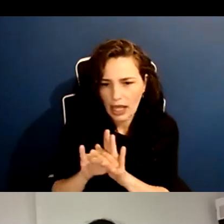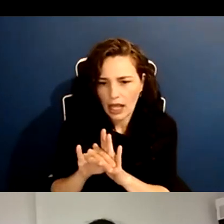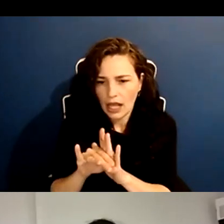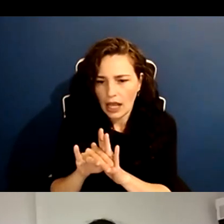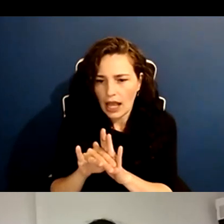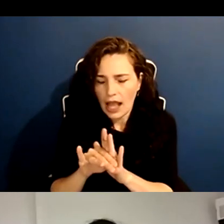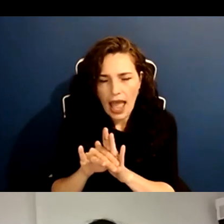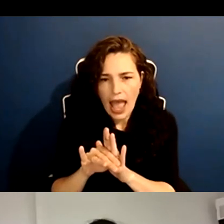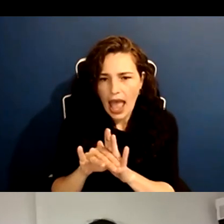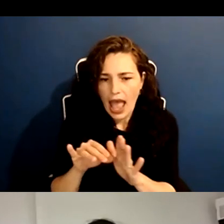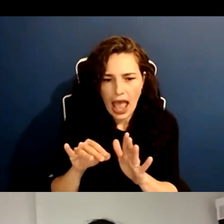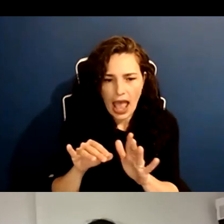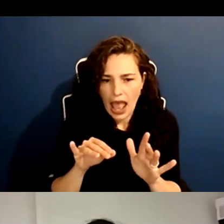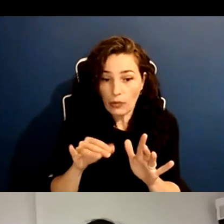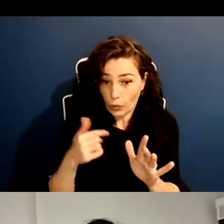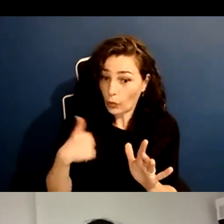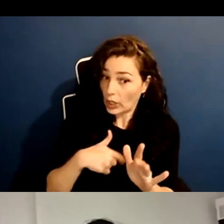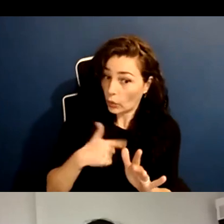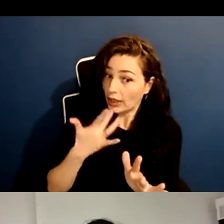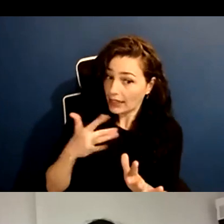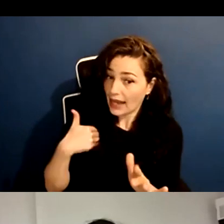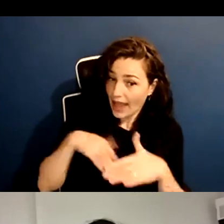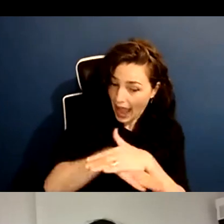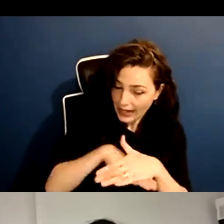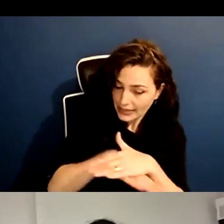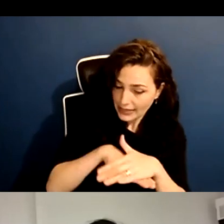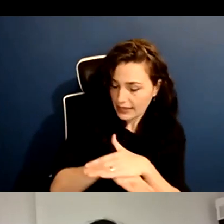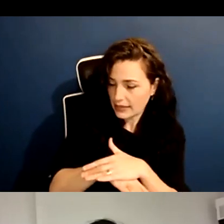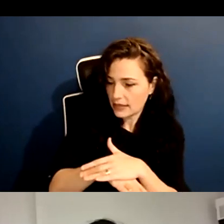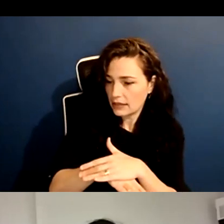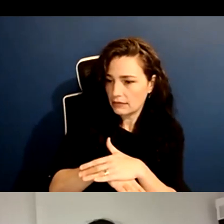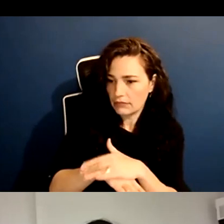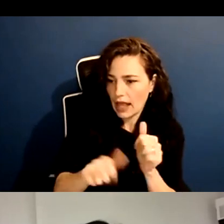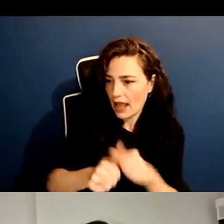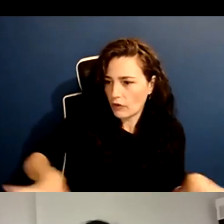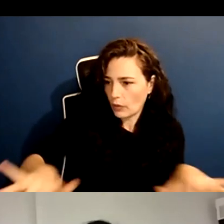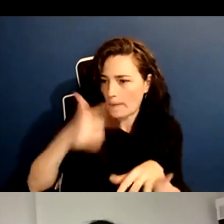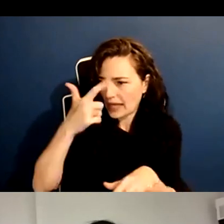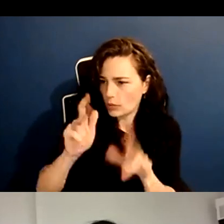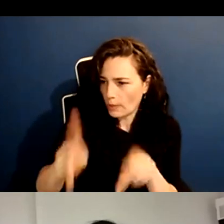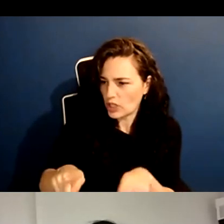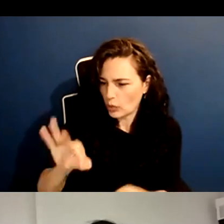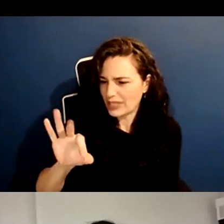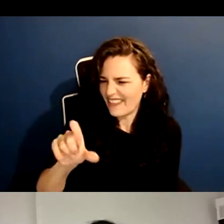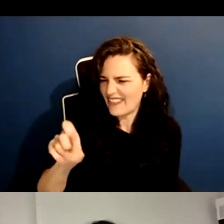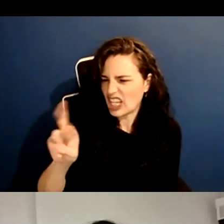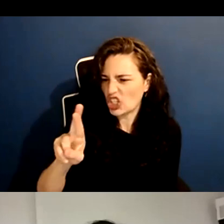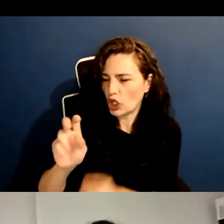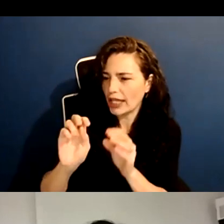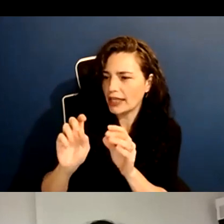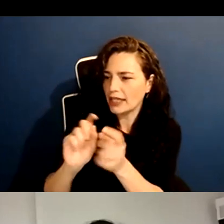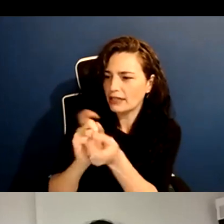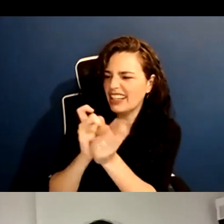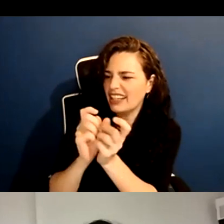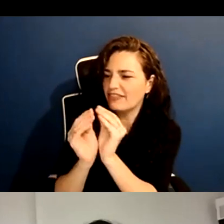we got access everywhere. We went everywhere, but she had the story. She was the person, driving, she was the daughter